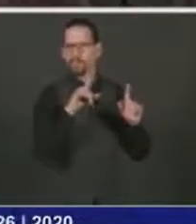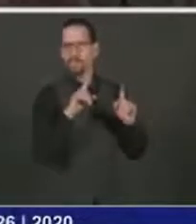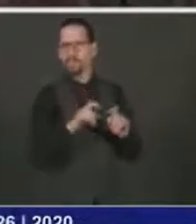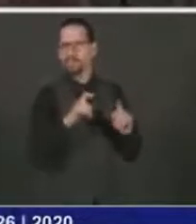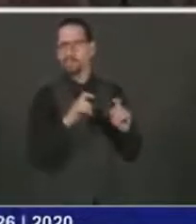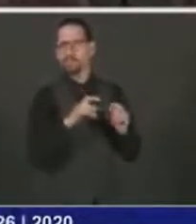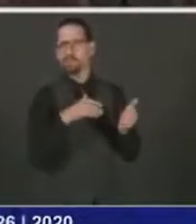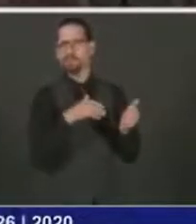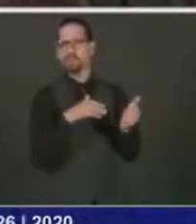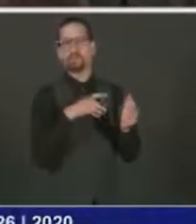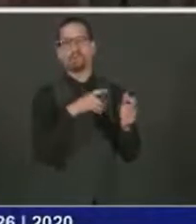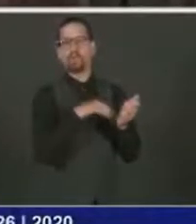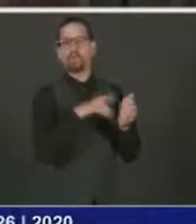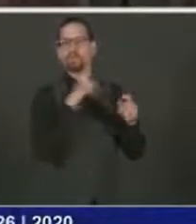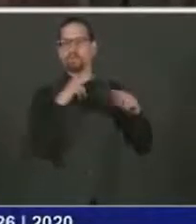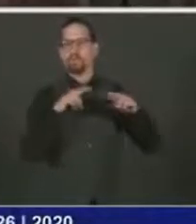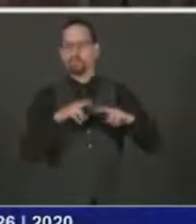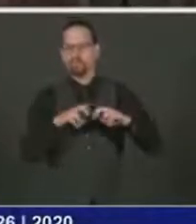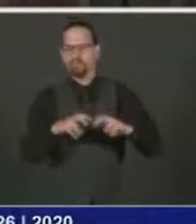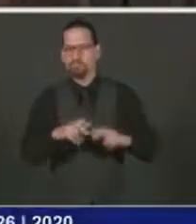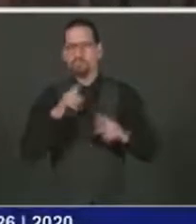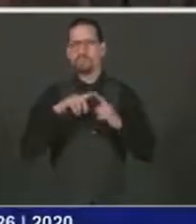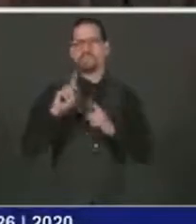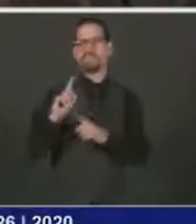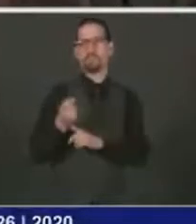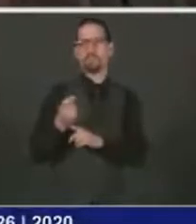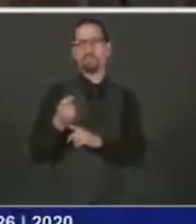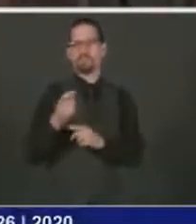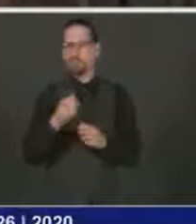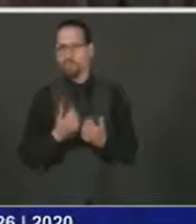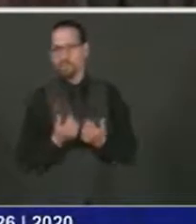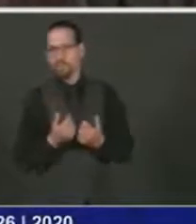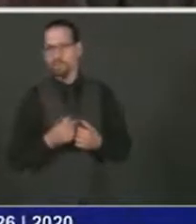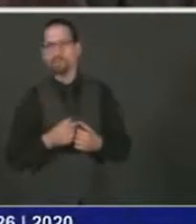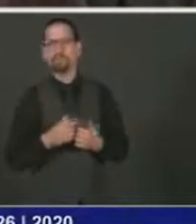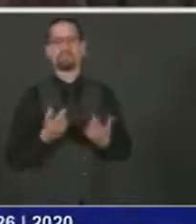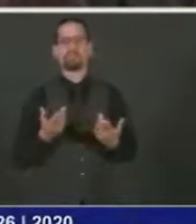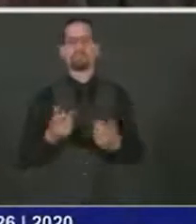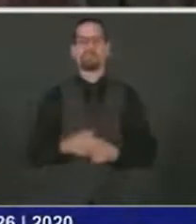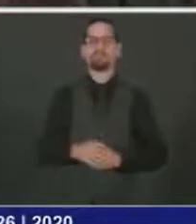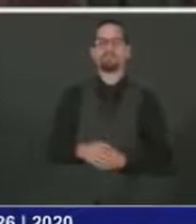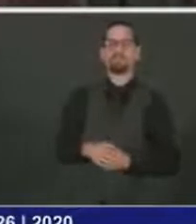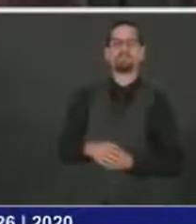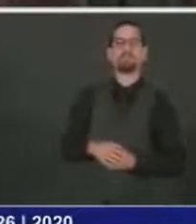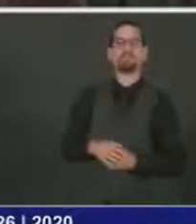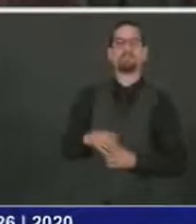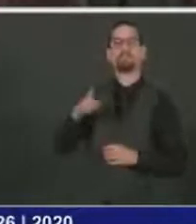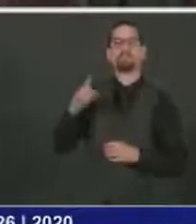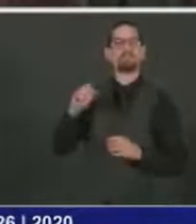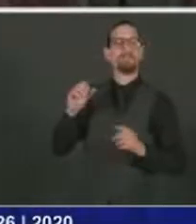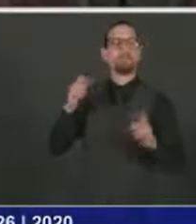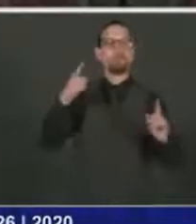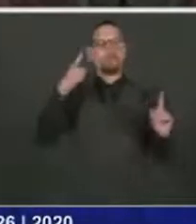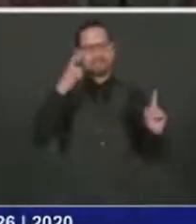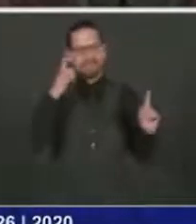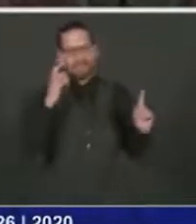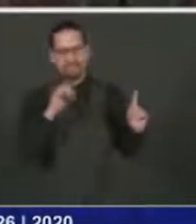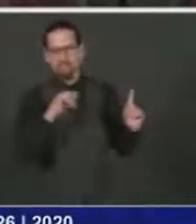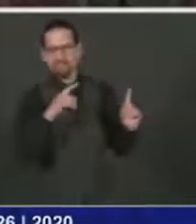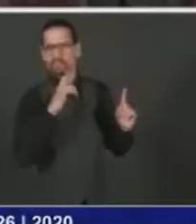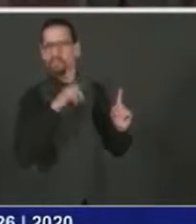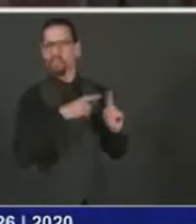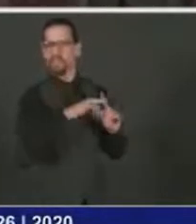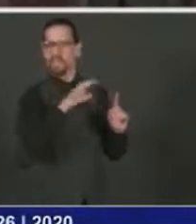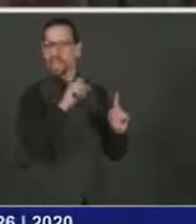observe and diagnose. Correct. Are there any suspected cases otherwise right now that they're monitoring, or do you think so far this is